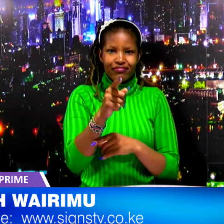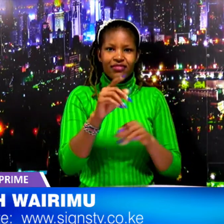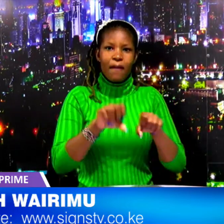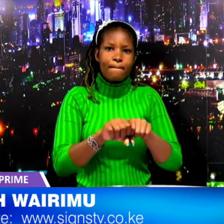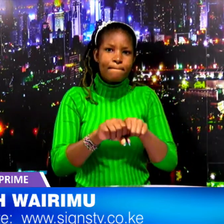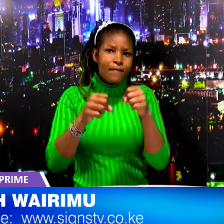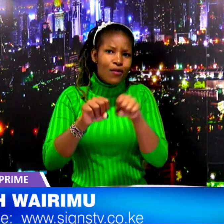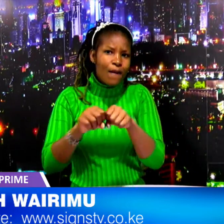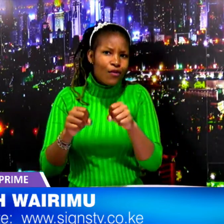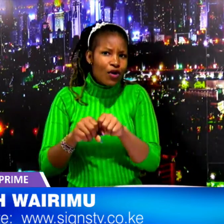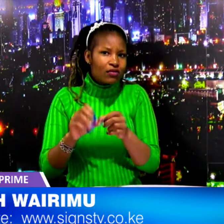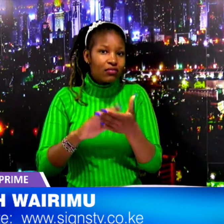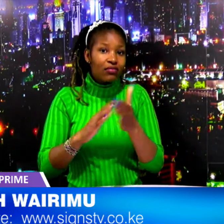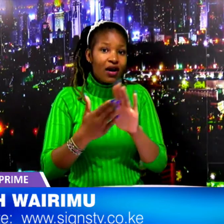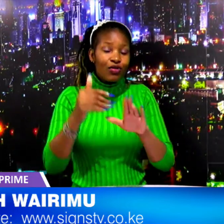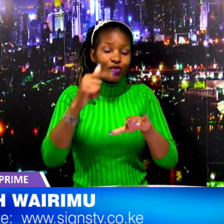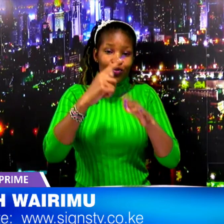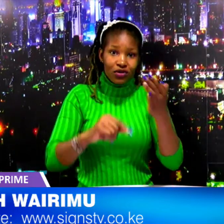is paramount,